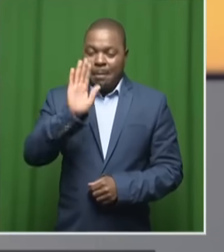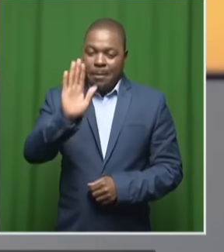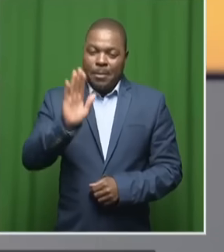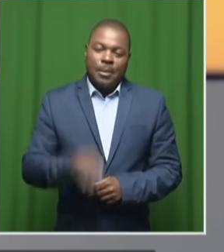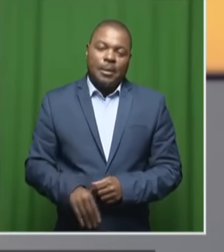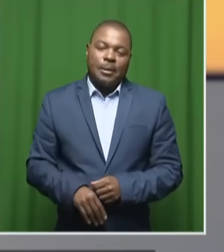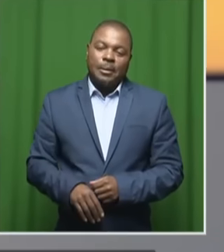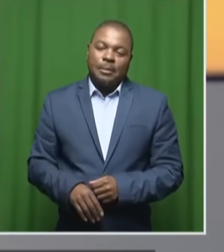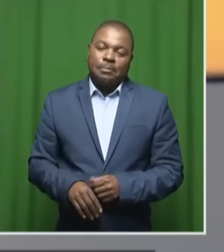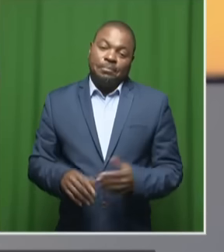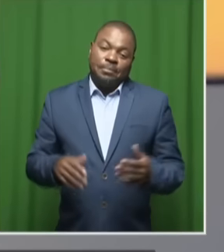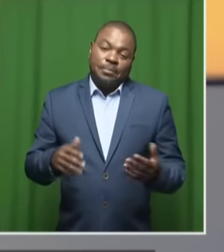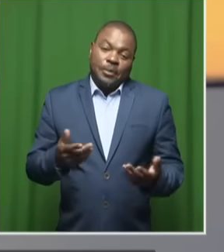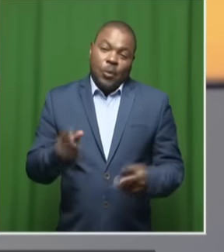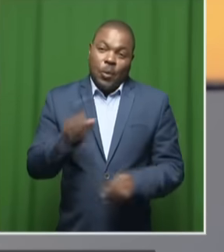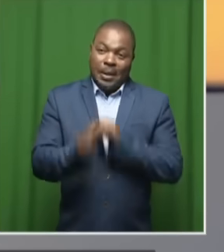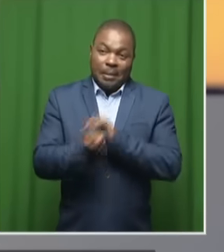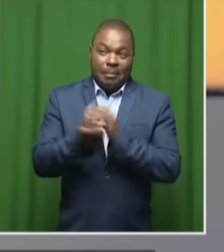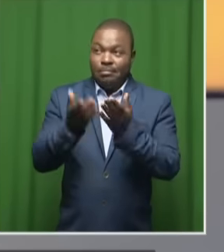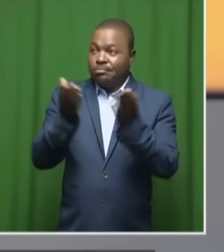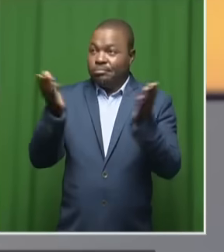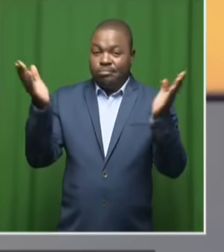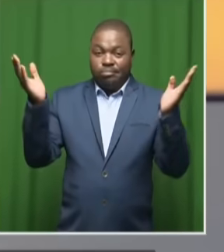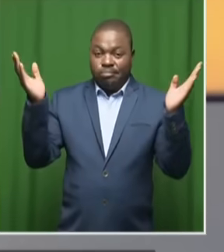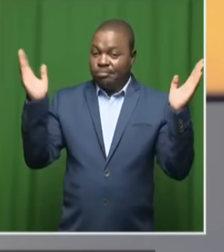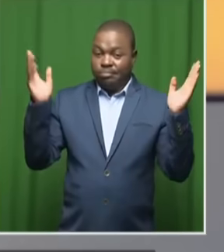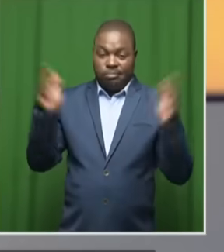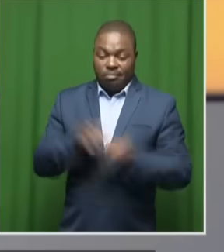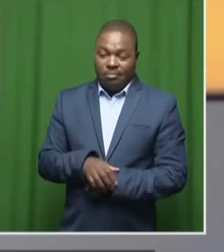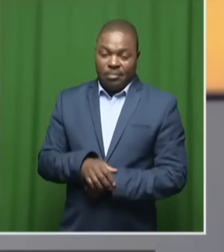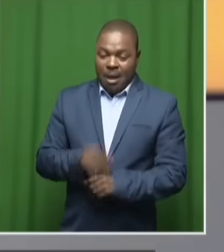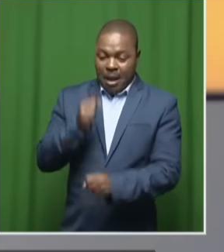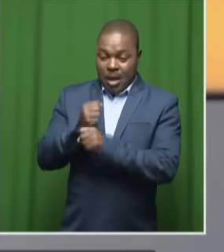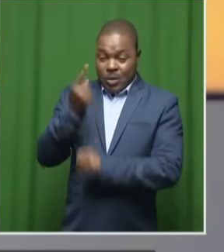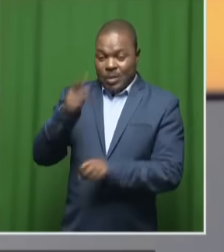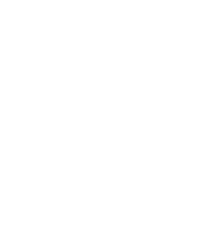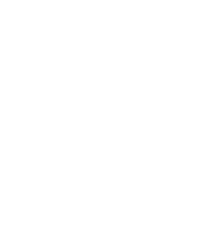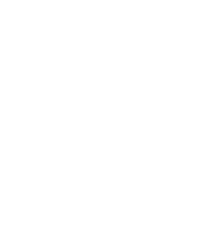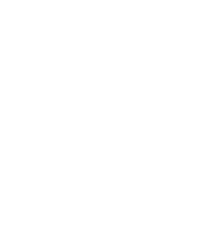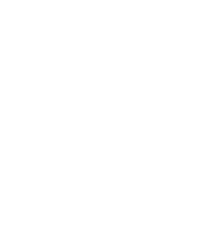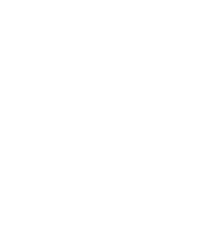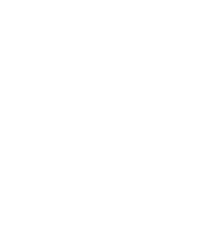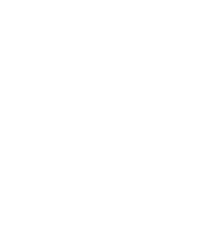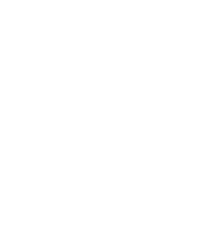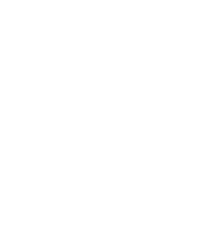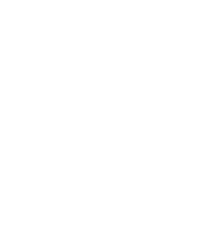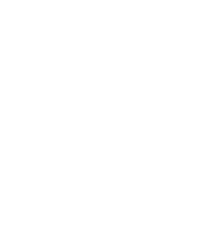of course, what's happening all over. I mean, like I said, Gauteng is another one to talk about.